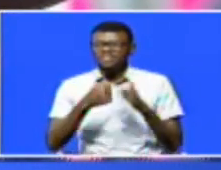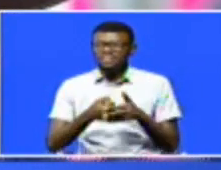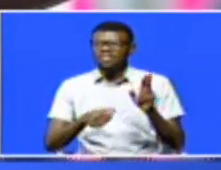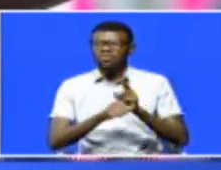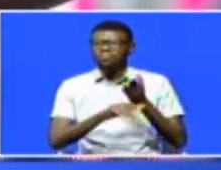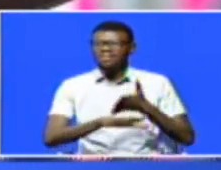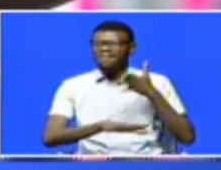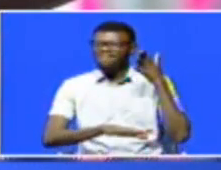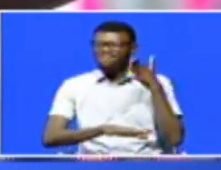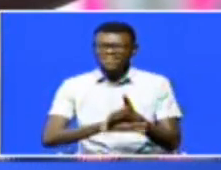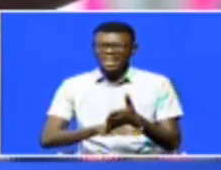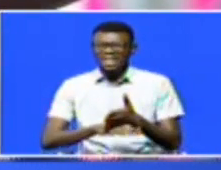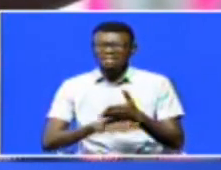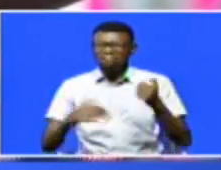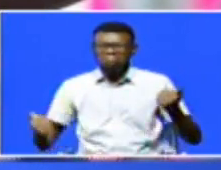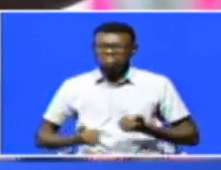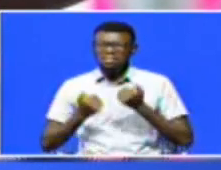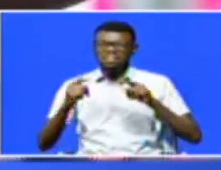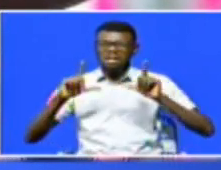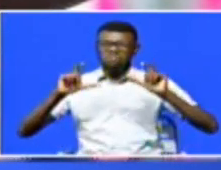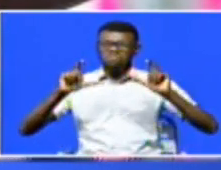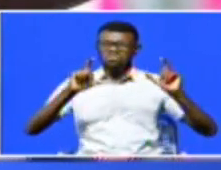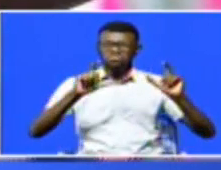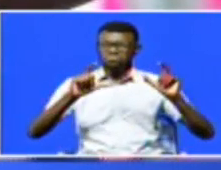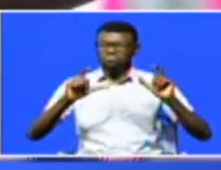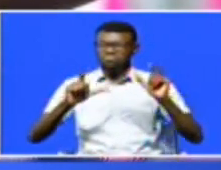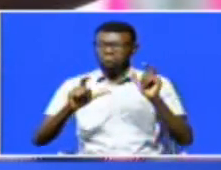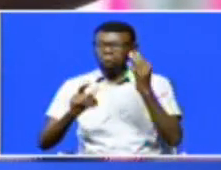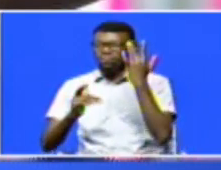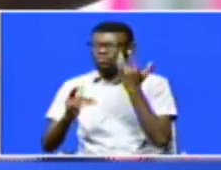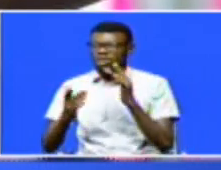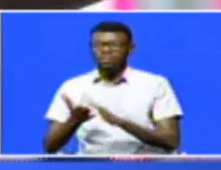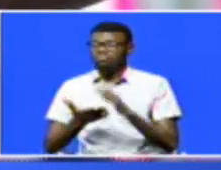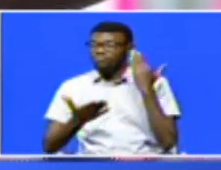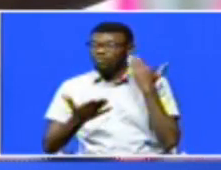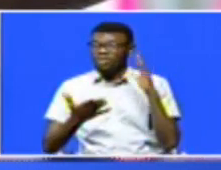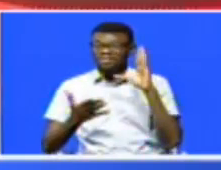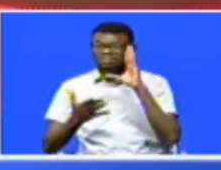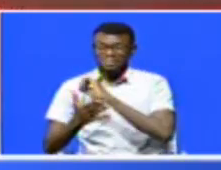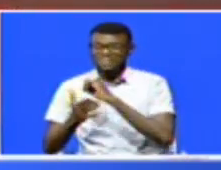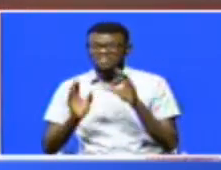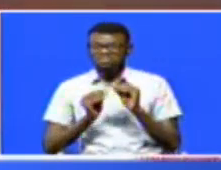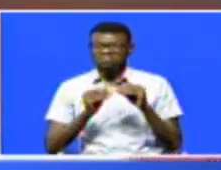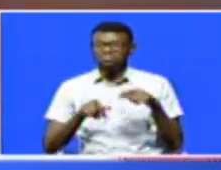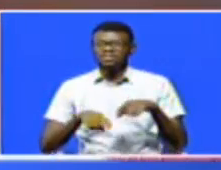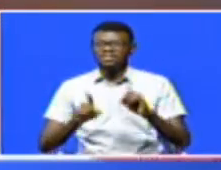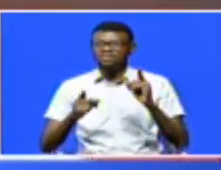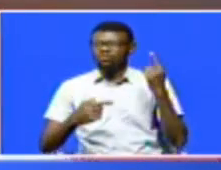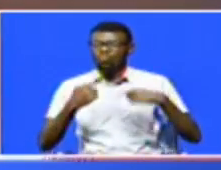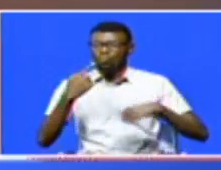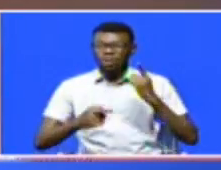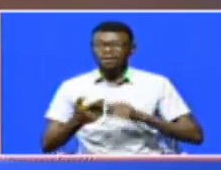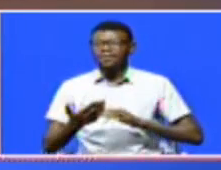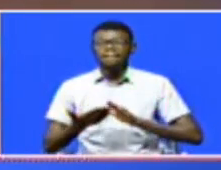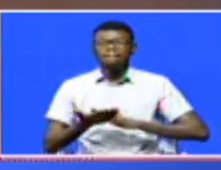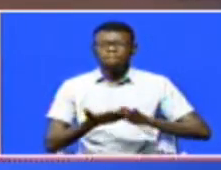traffic accident photo to justify one of the 4 missed whereabouts appointments. The bronze medalist at the 2012